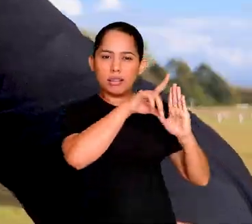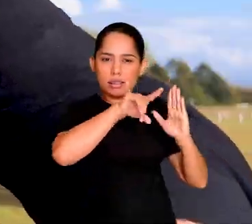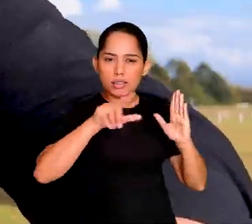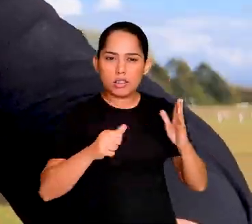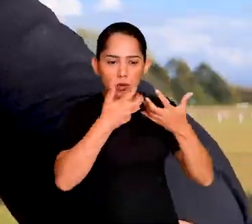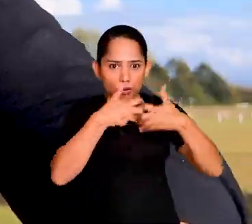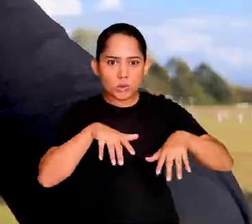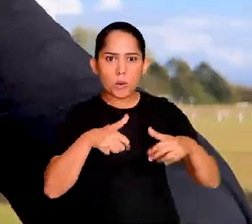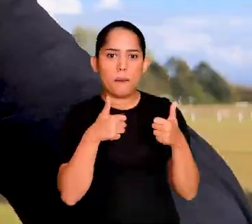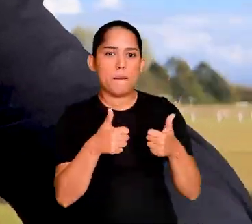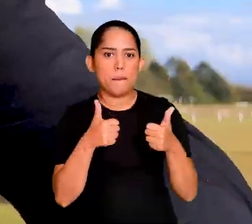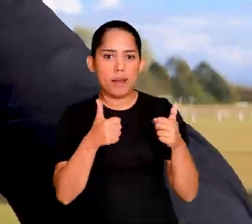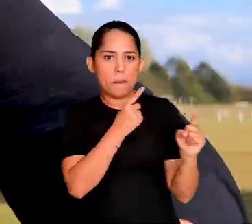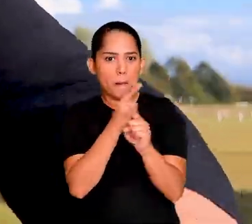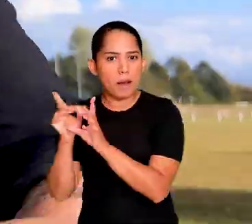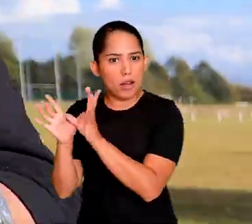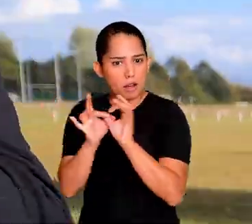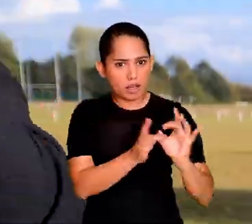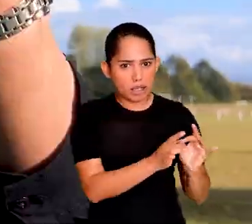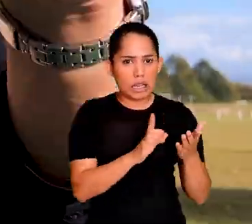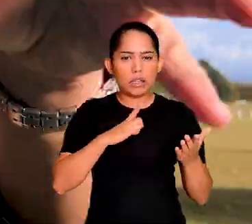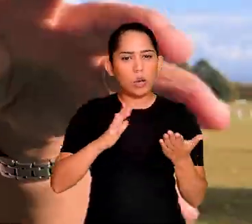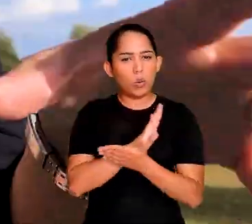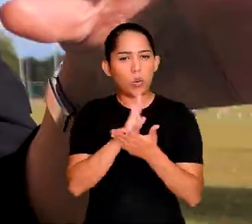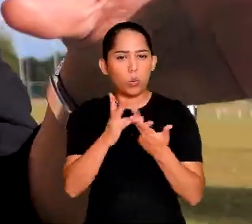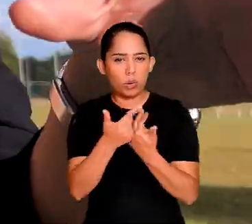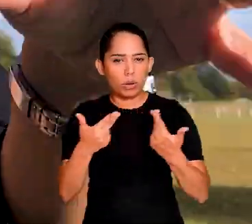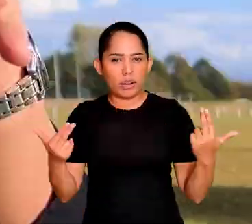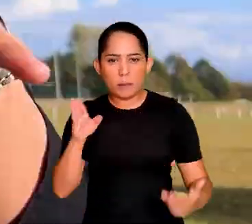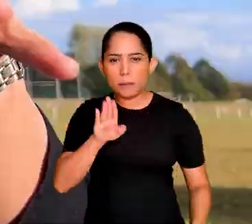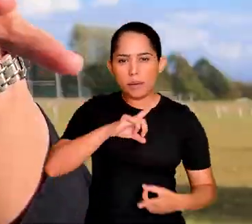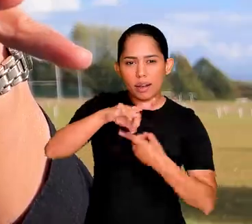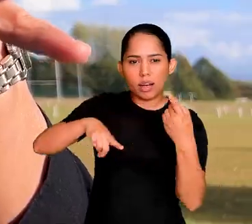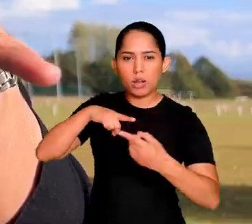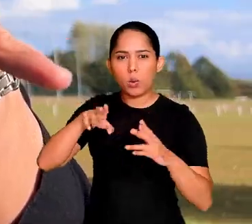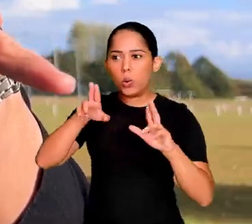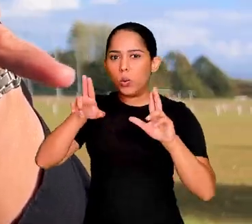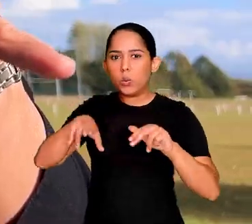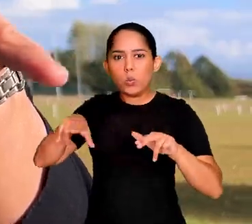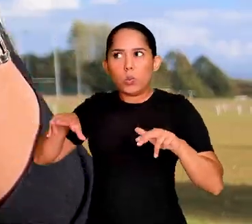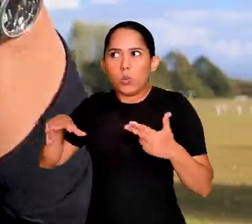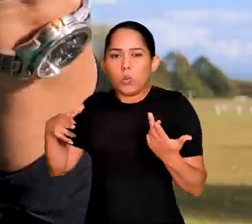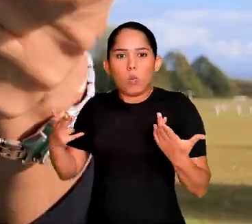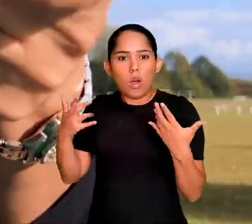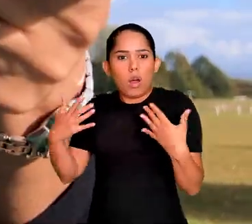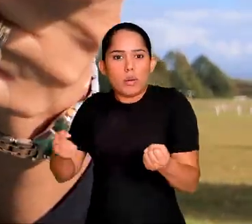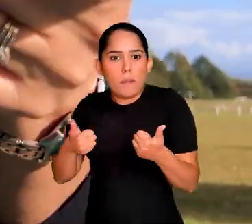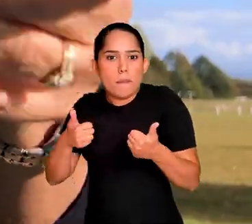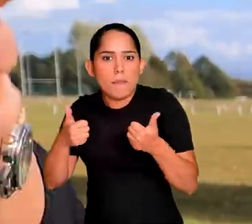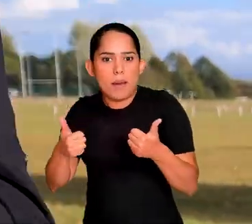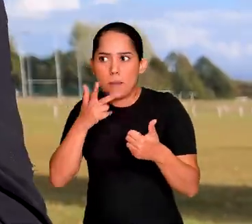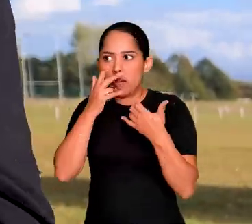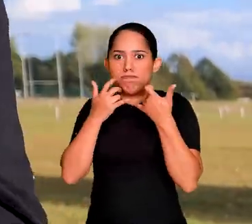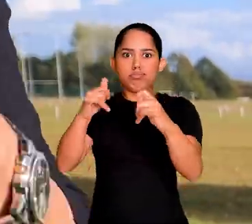really went in really very well. So I would say that these are a few things where biodynamics was well received. It